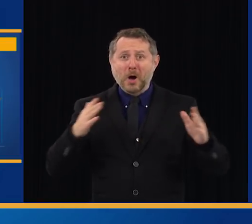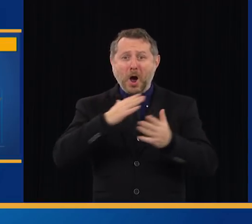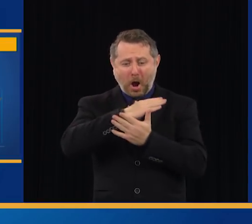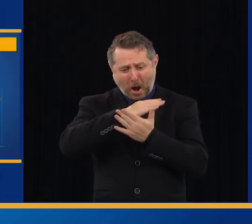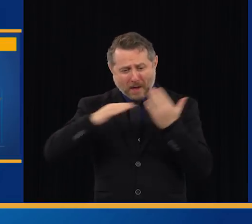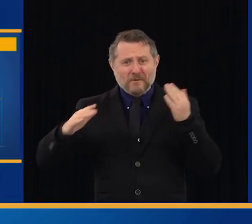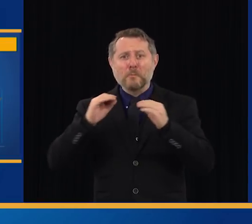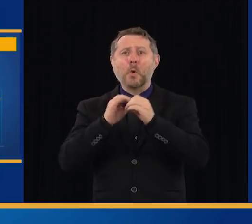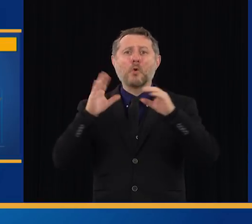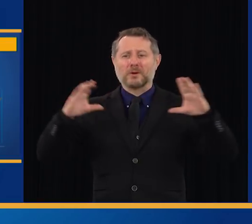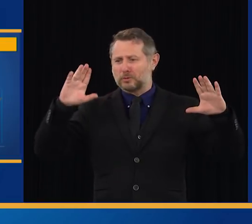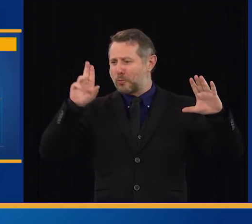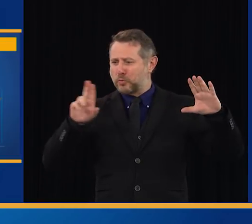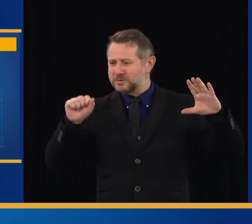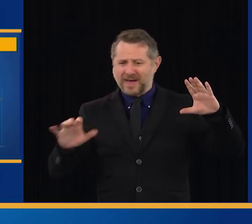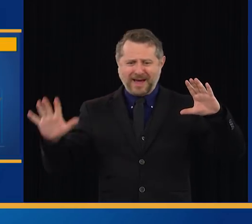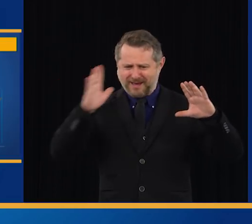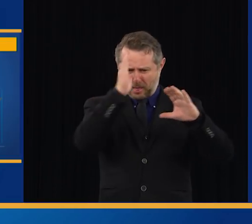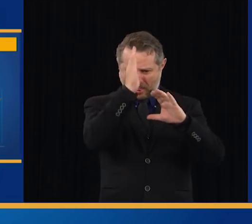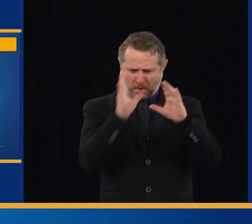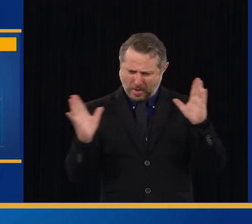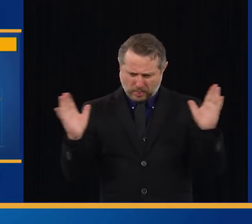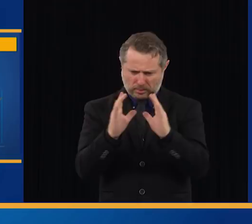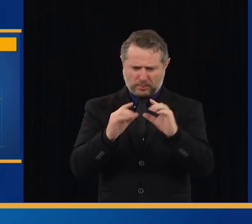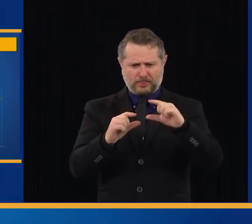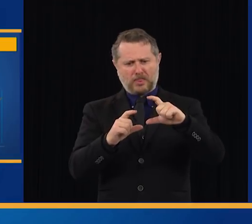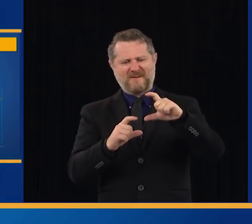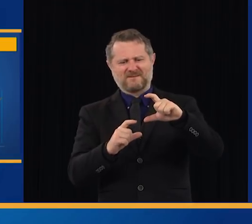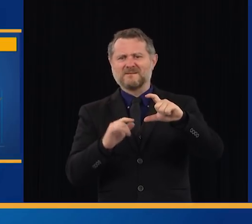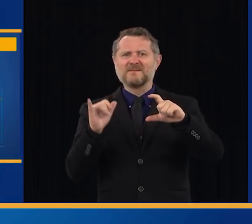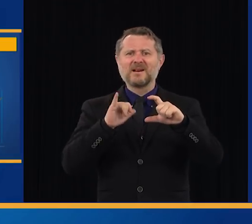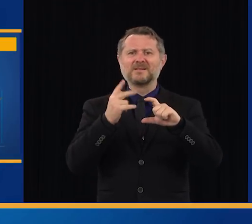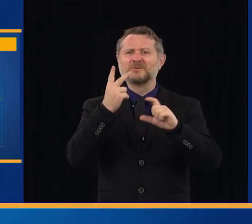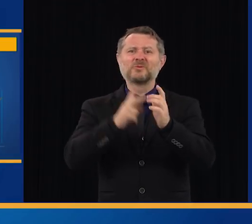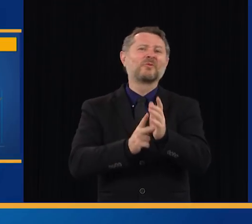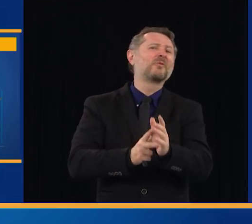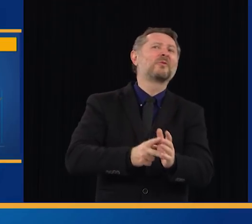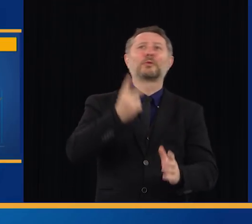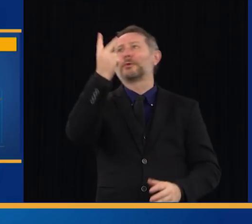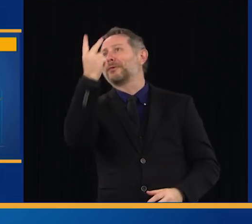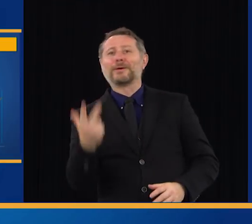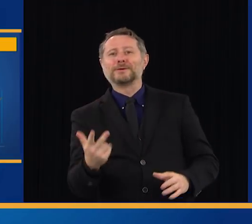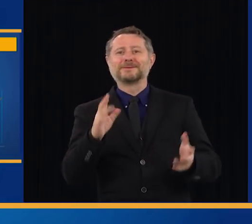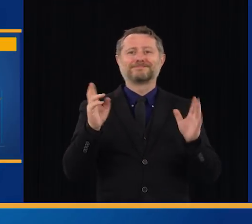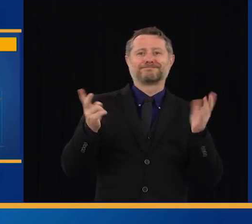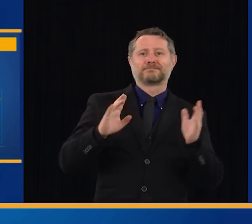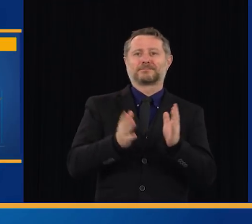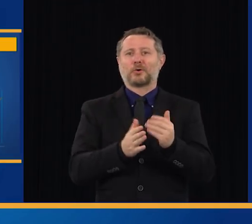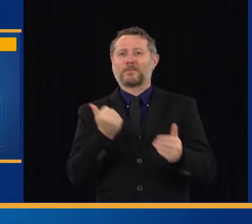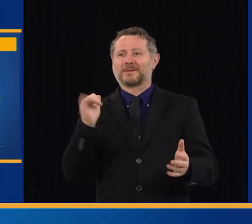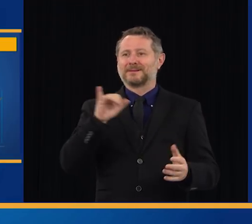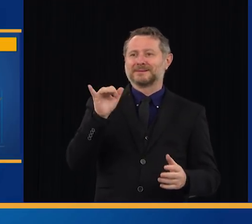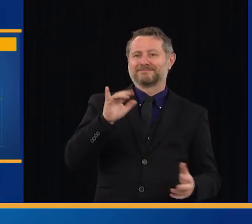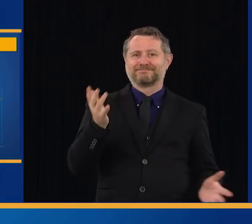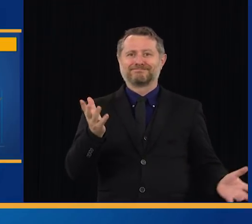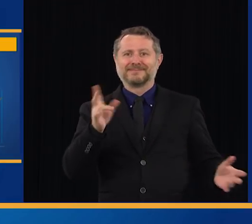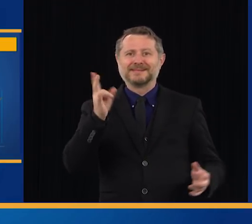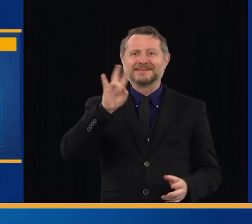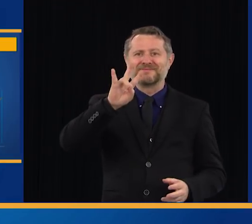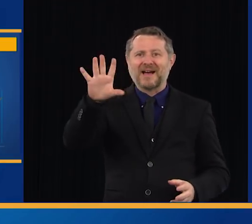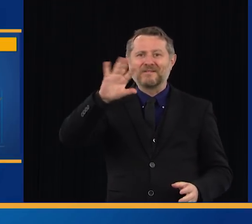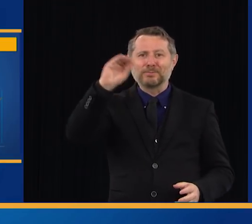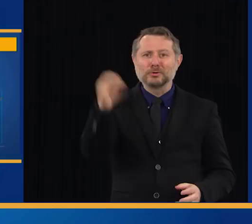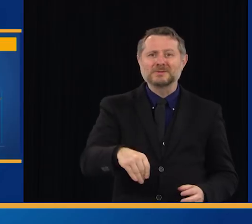population, and maybe 2/3 of the population infected. And that was only a month